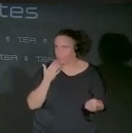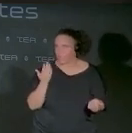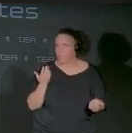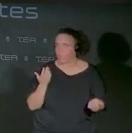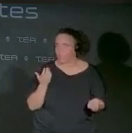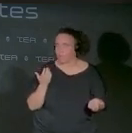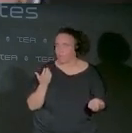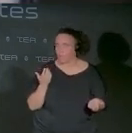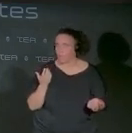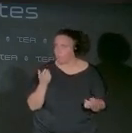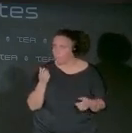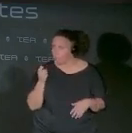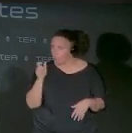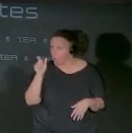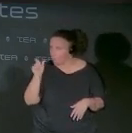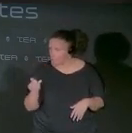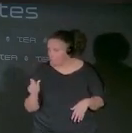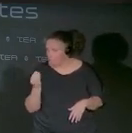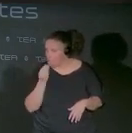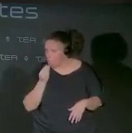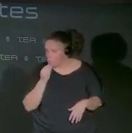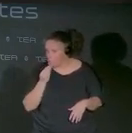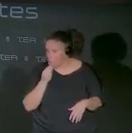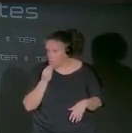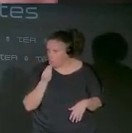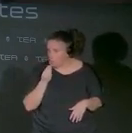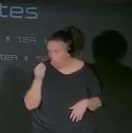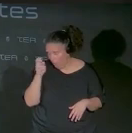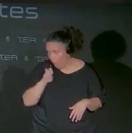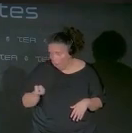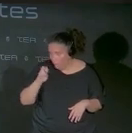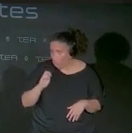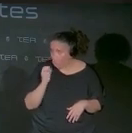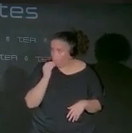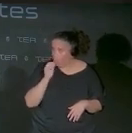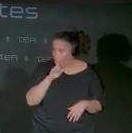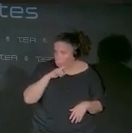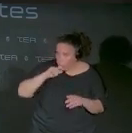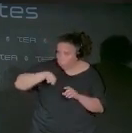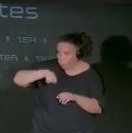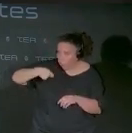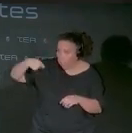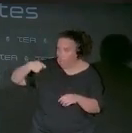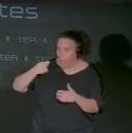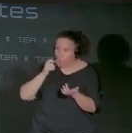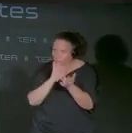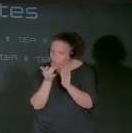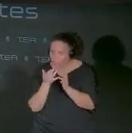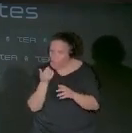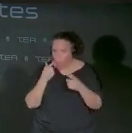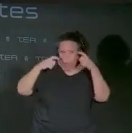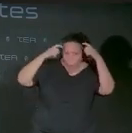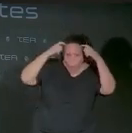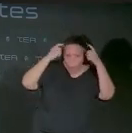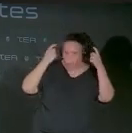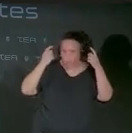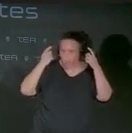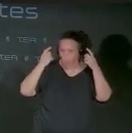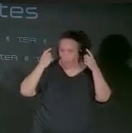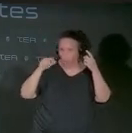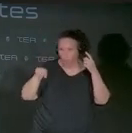that. Oh, no, it was the wrong kind of snake. But it doesn't matter if you've paid your 79 cents to